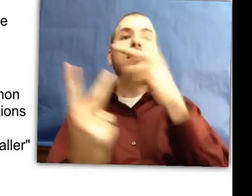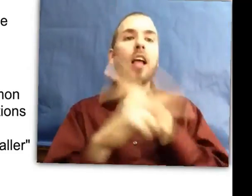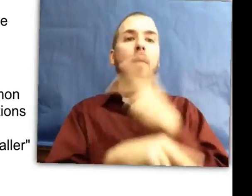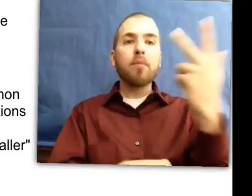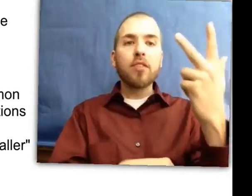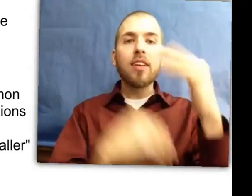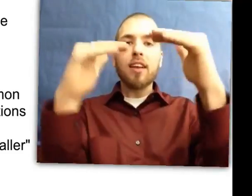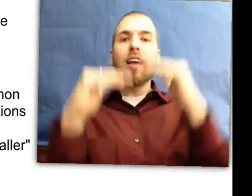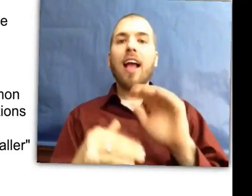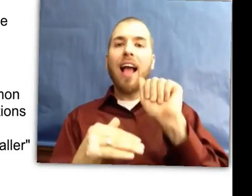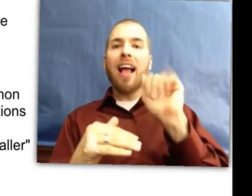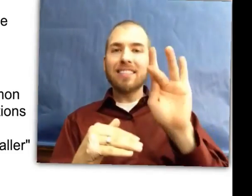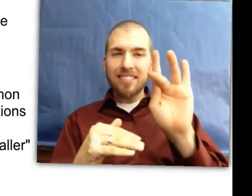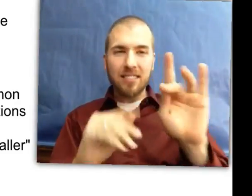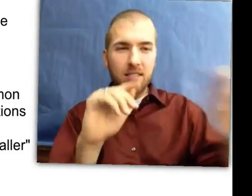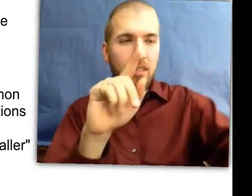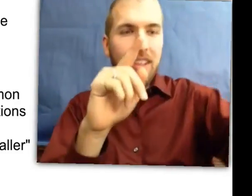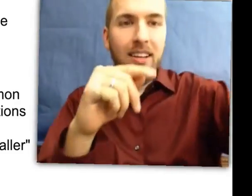is 12.